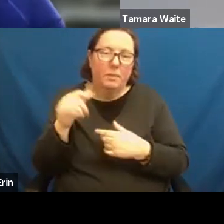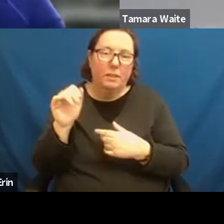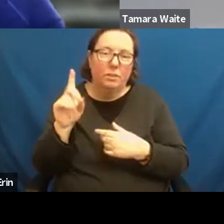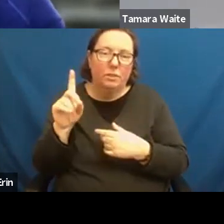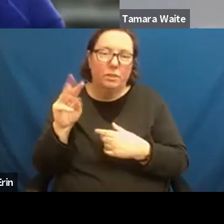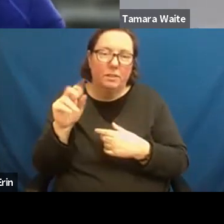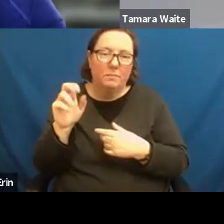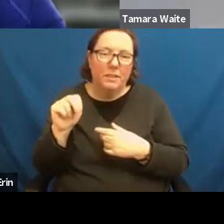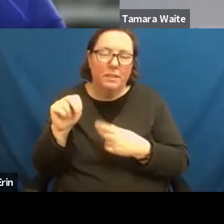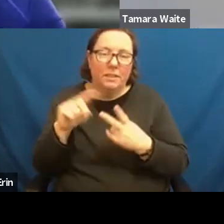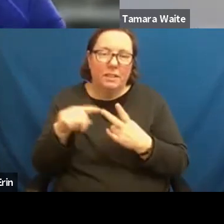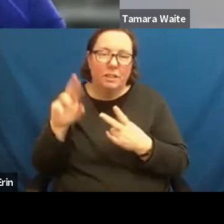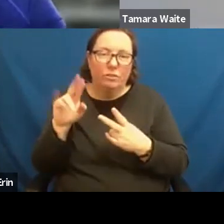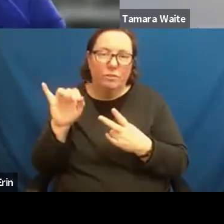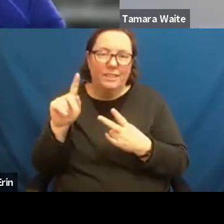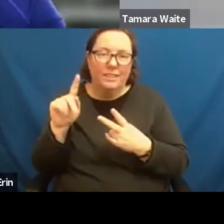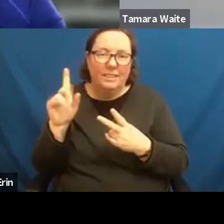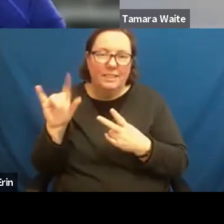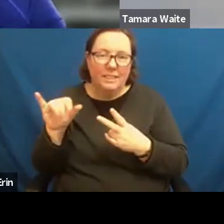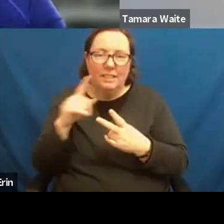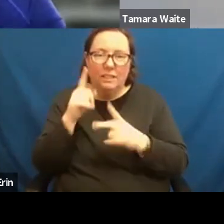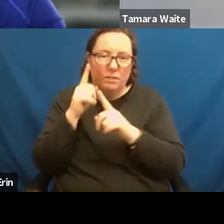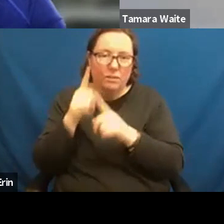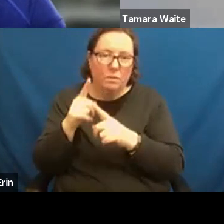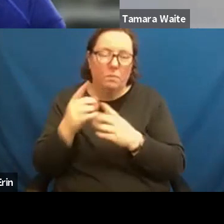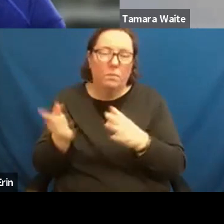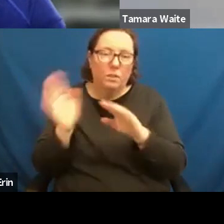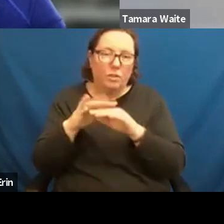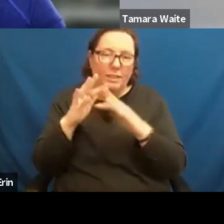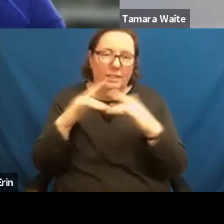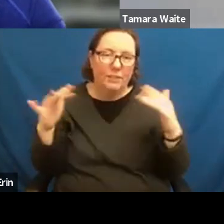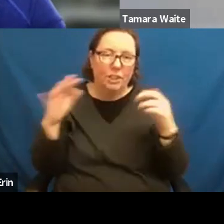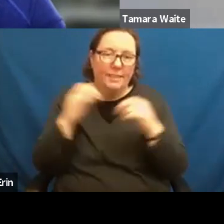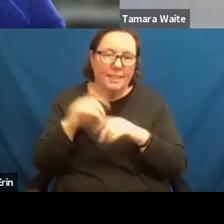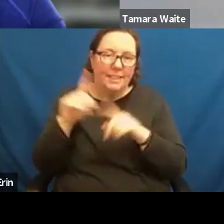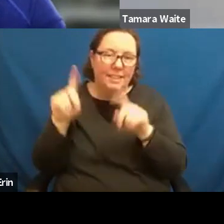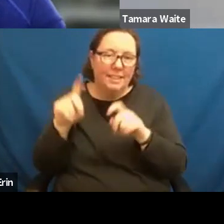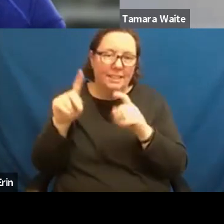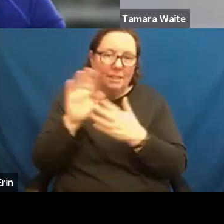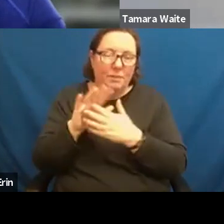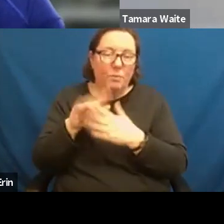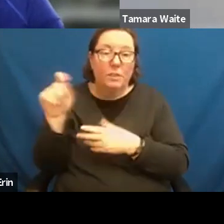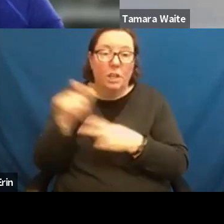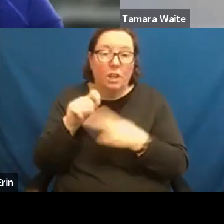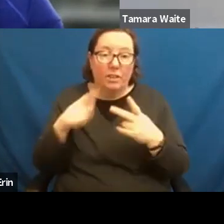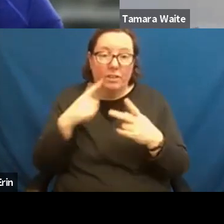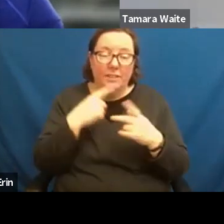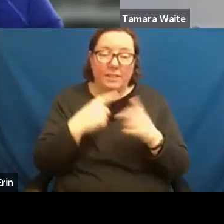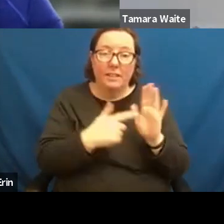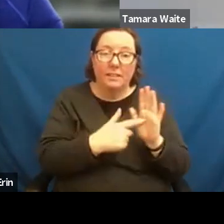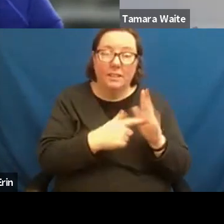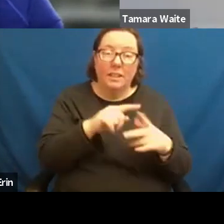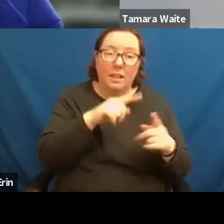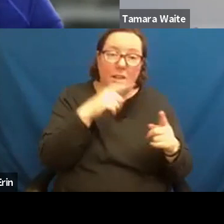it's titled Increasing Diversity in Boston's Exam Schools. The authors demonstrate that Black and Latinx enrollment